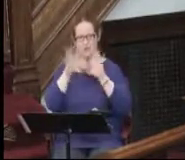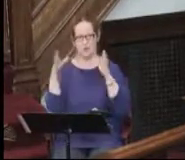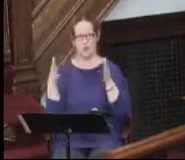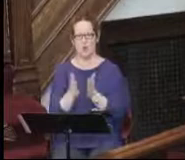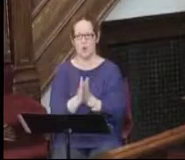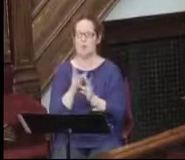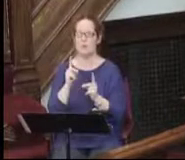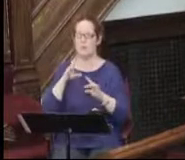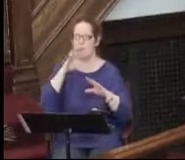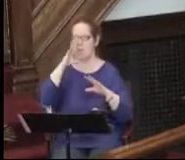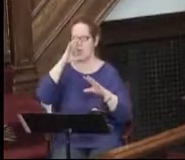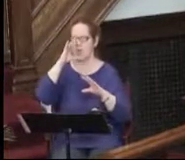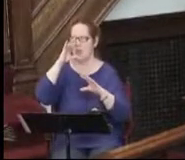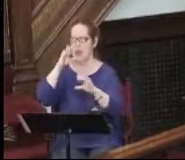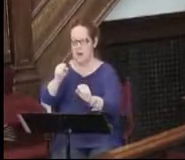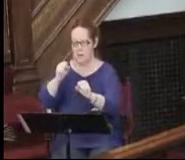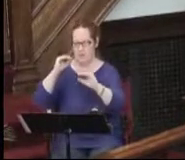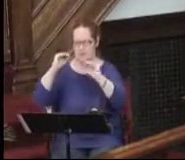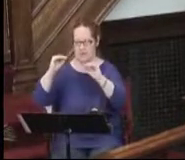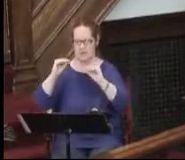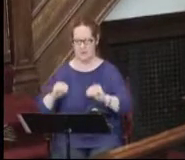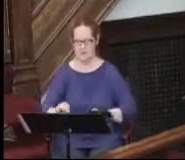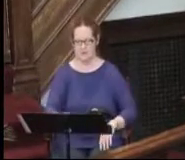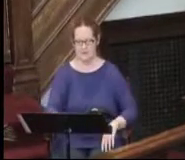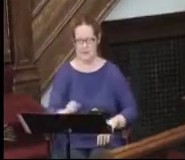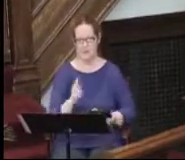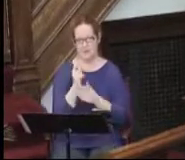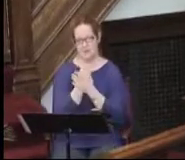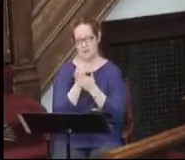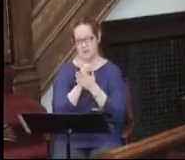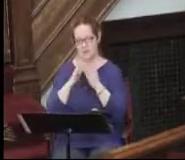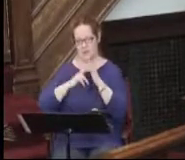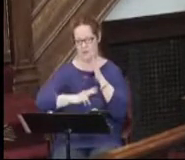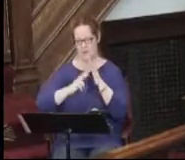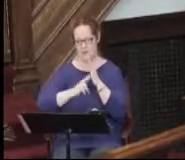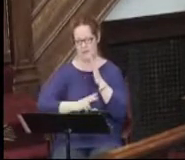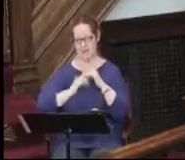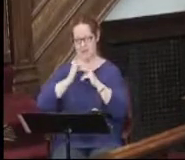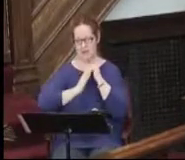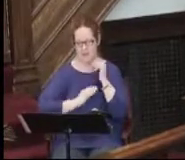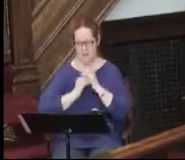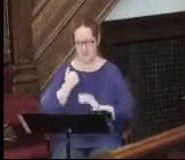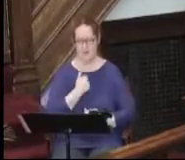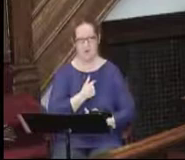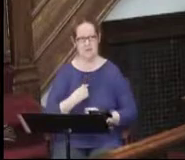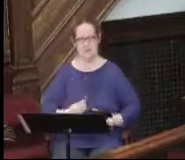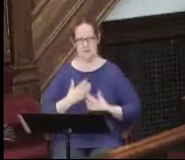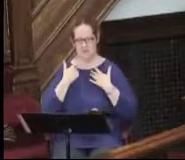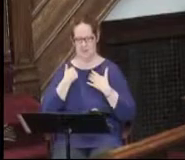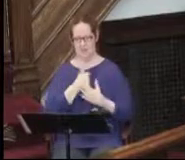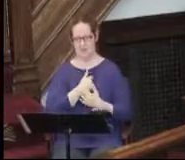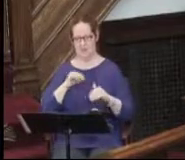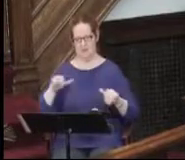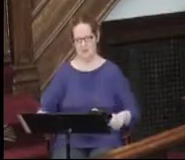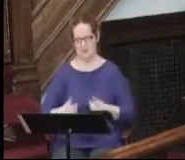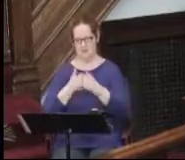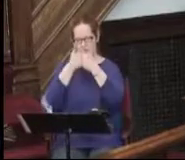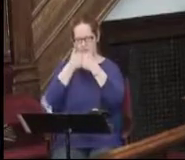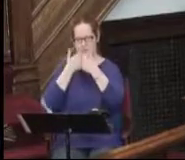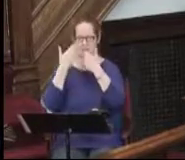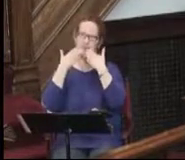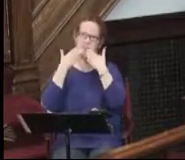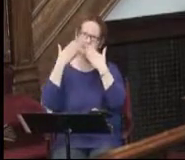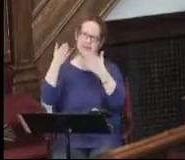was spellbound by his teachings. These are sacred readings. May they comfort us, inspire us, and challenge